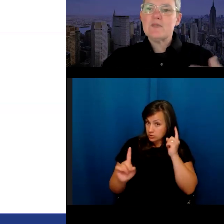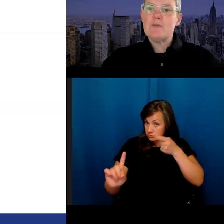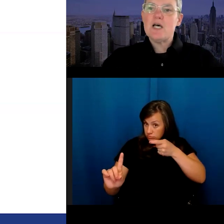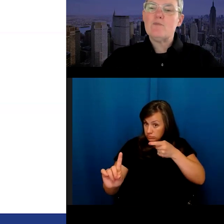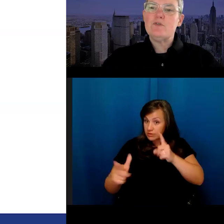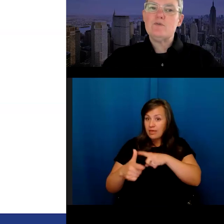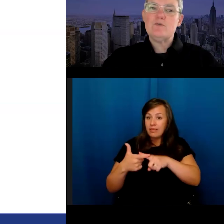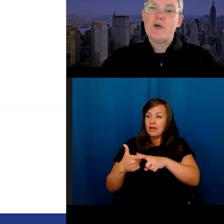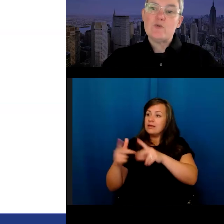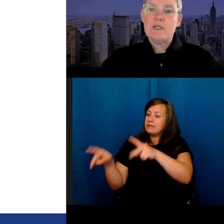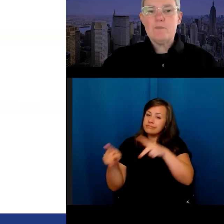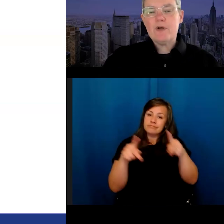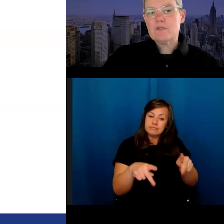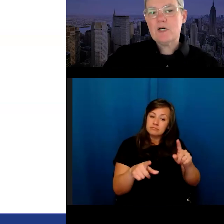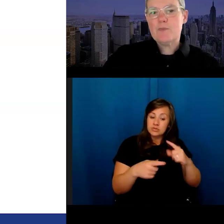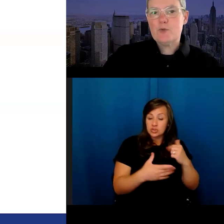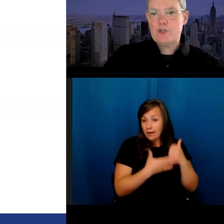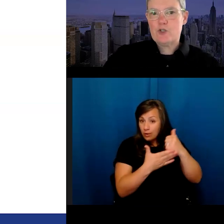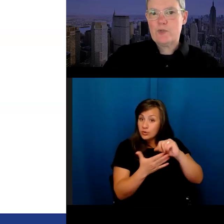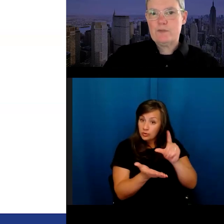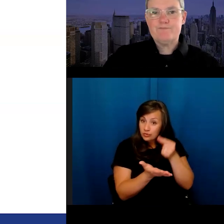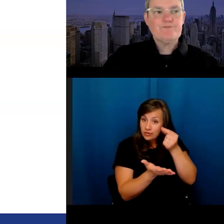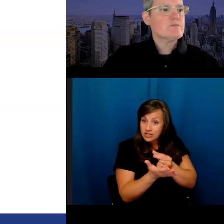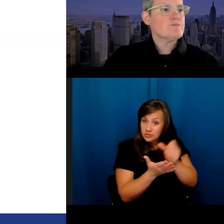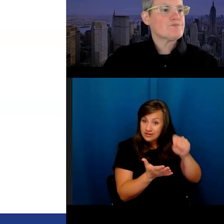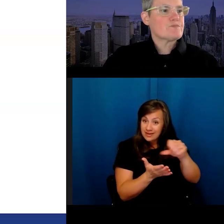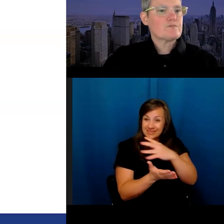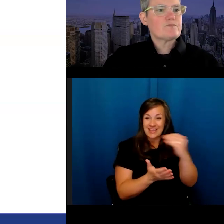That can sometimes help you graduate, but also help you in your career.